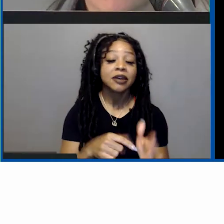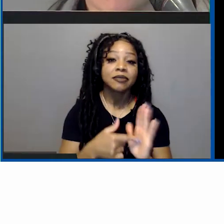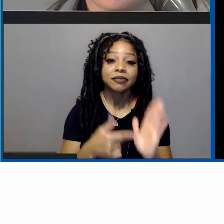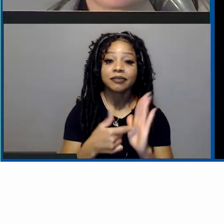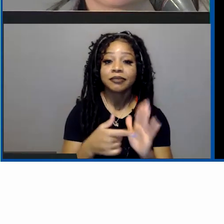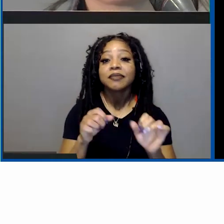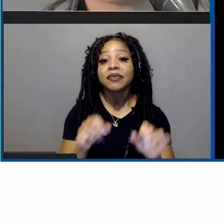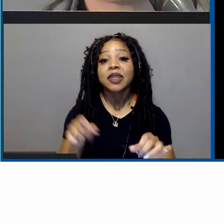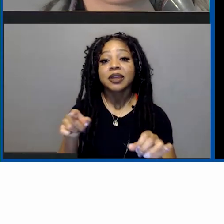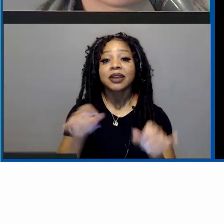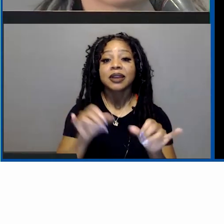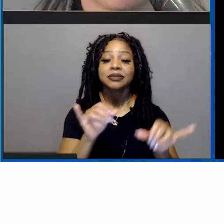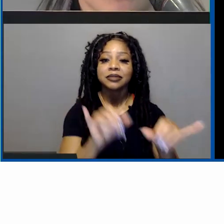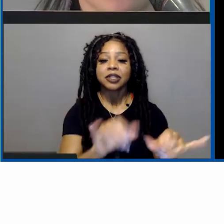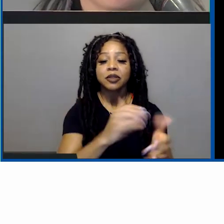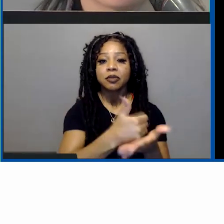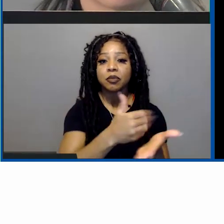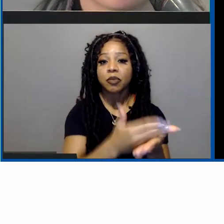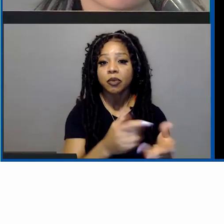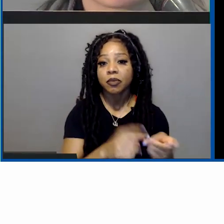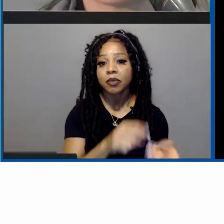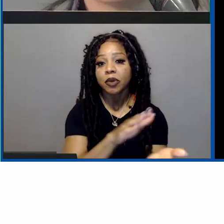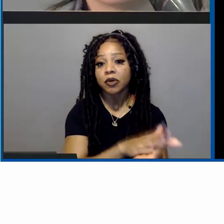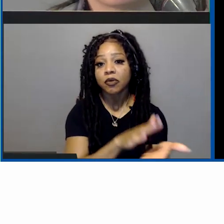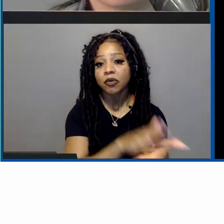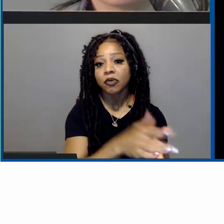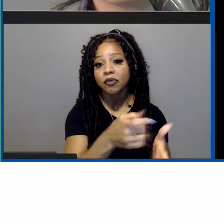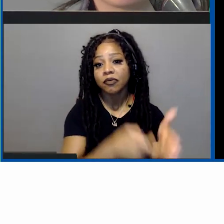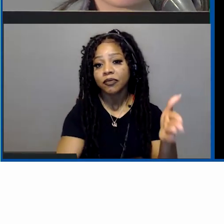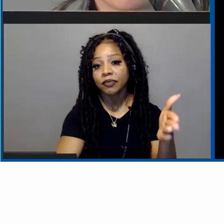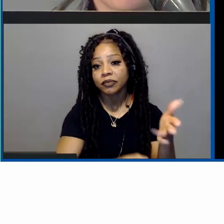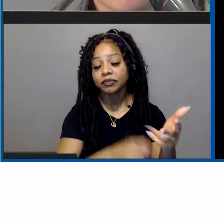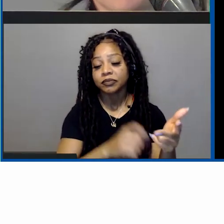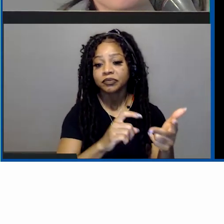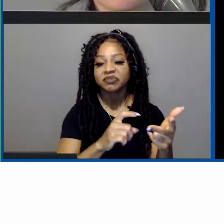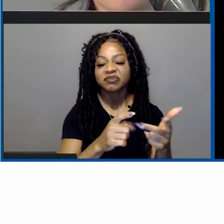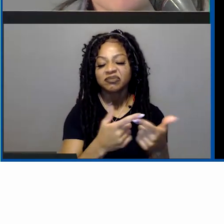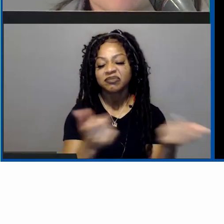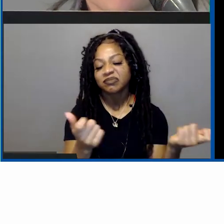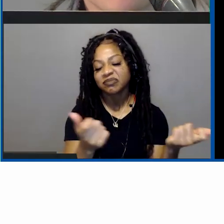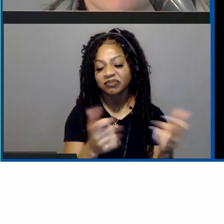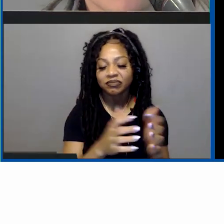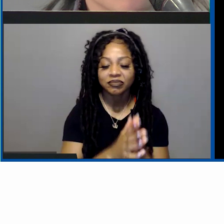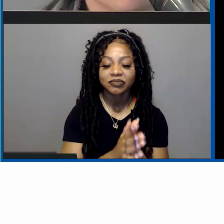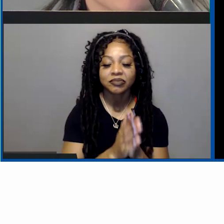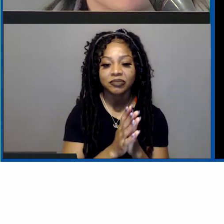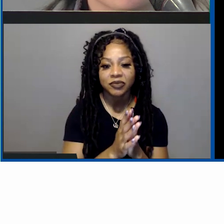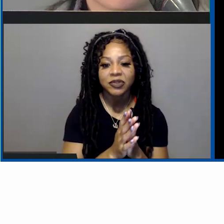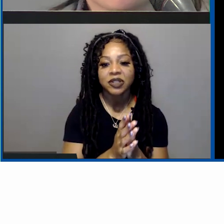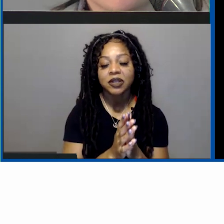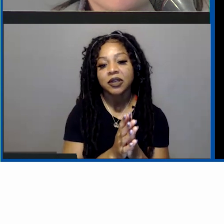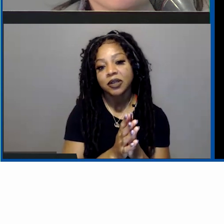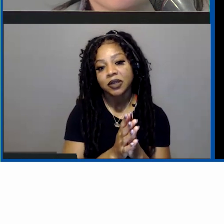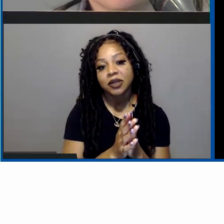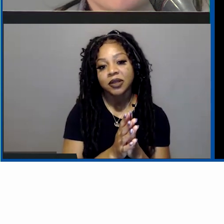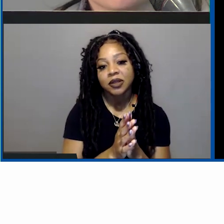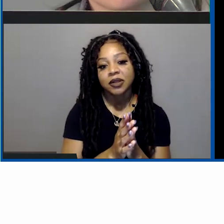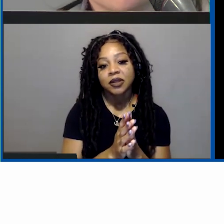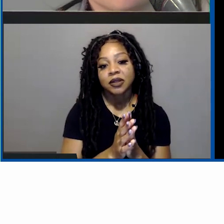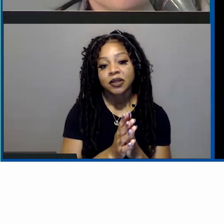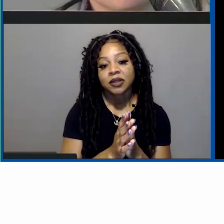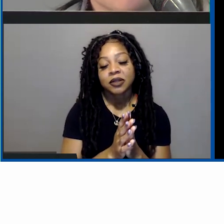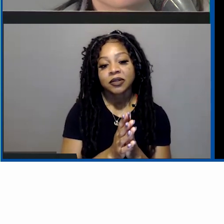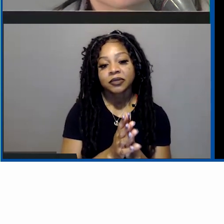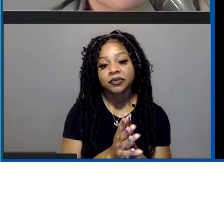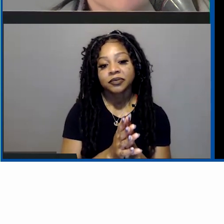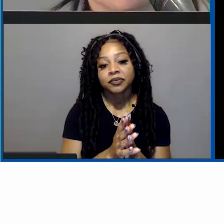in staying in their apartment, assist them with school fees, et cetera, et cetera. So there's a number of things that come in there. And the whole